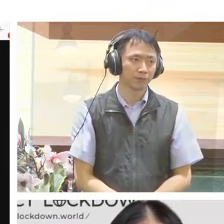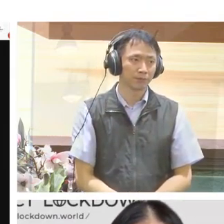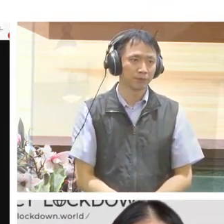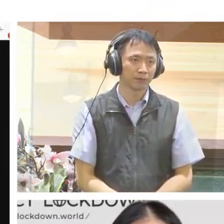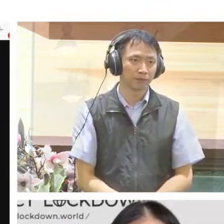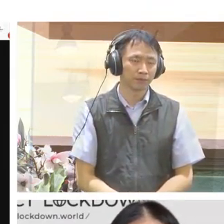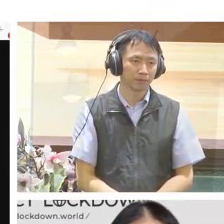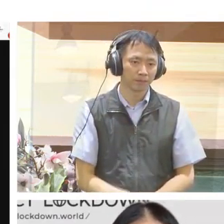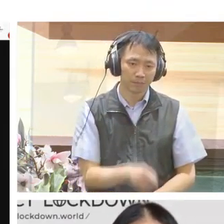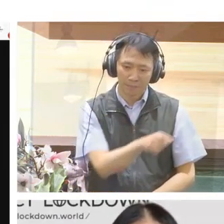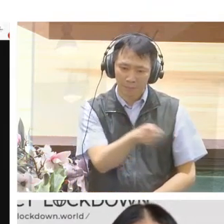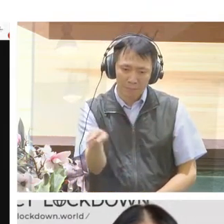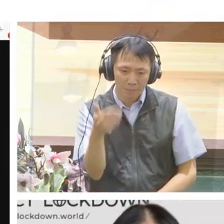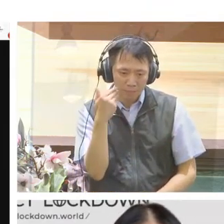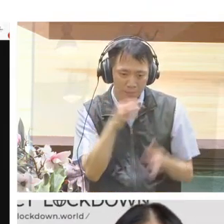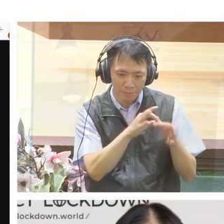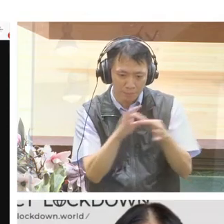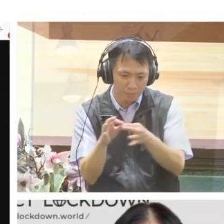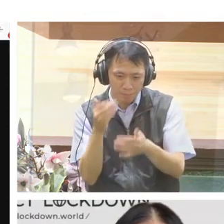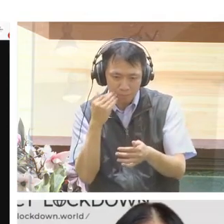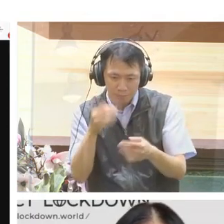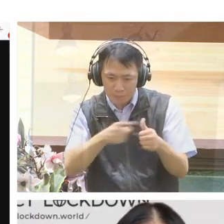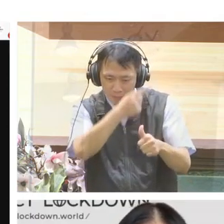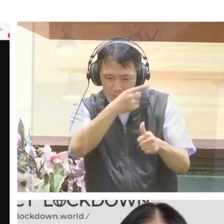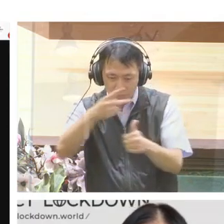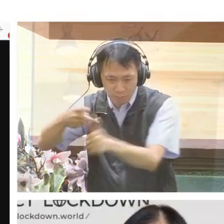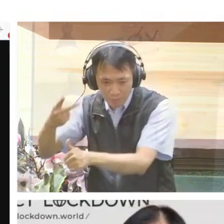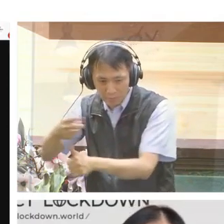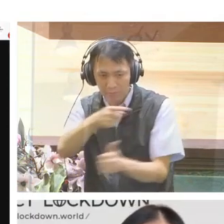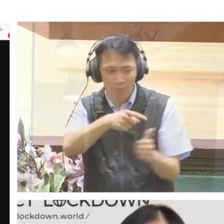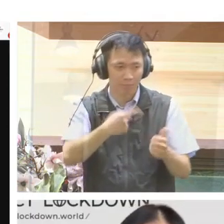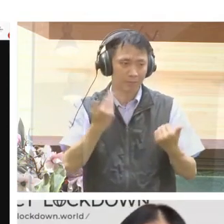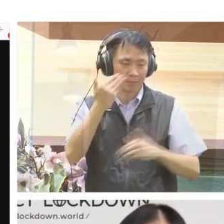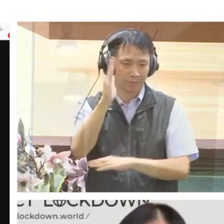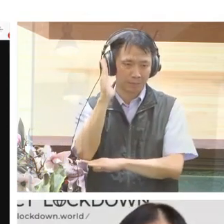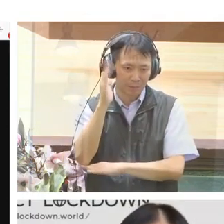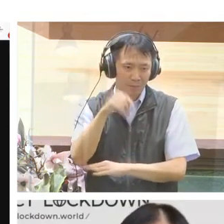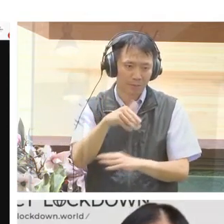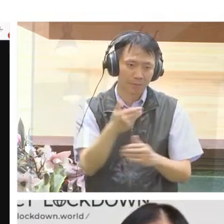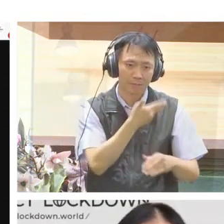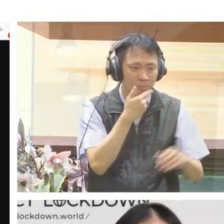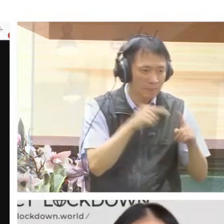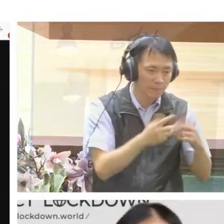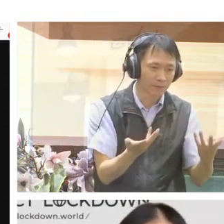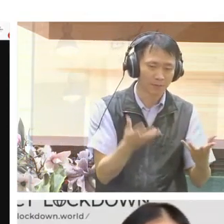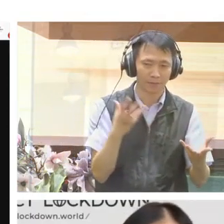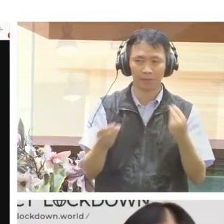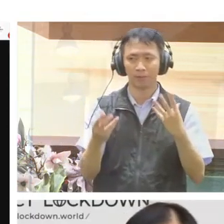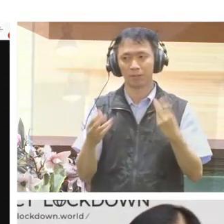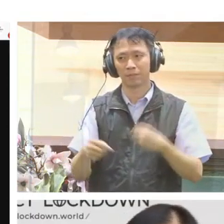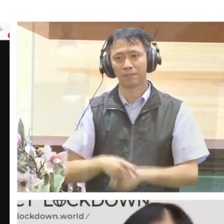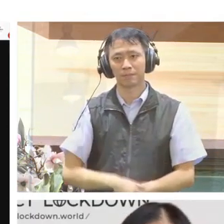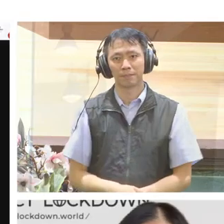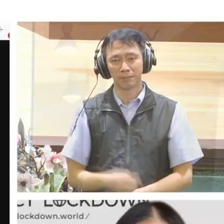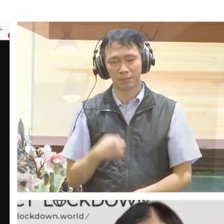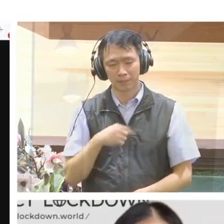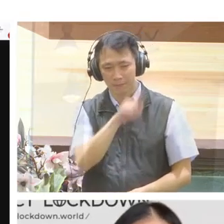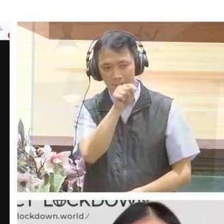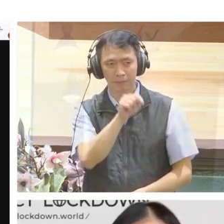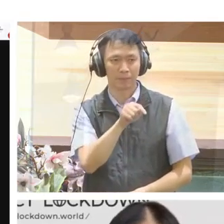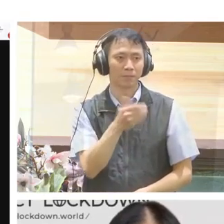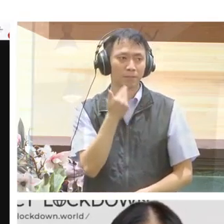official source. Because of this, we often face challenges in deciding which source to use, whether we use the earlier one or